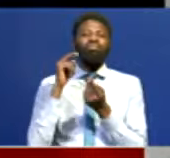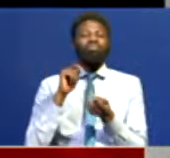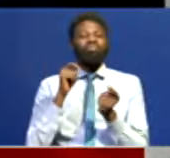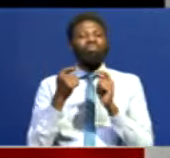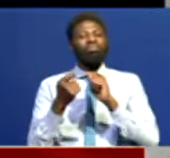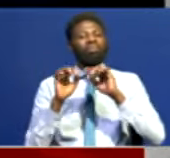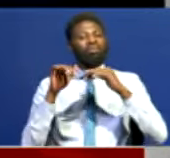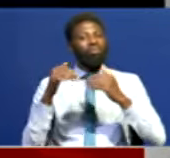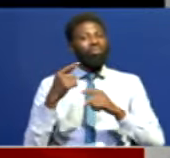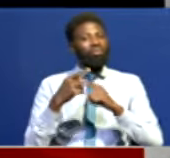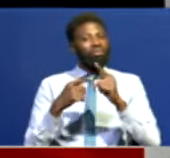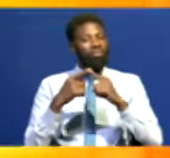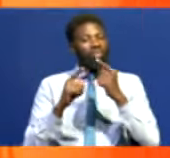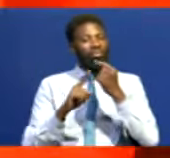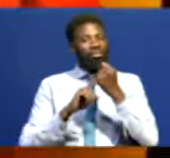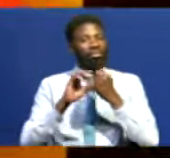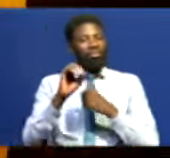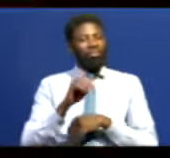60 years?